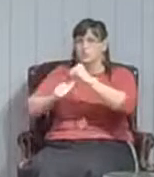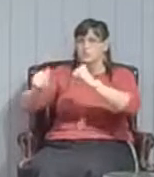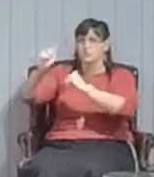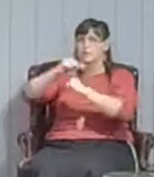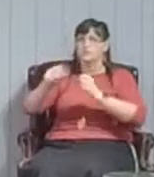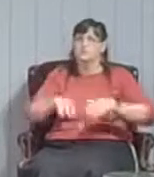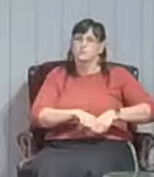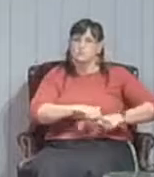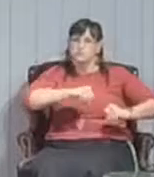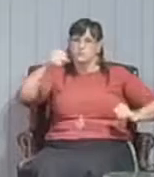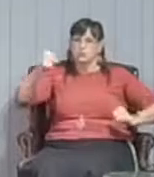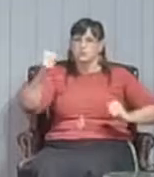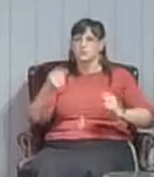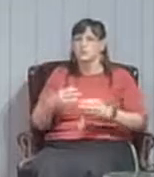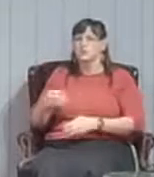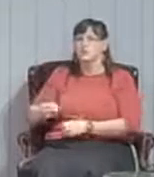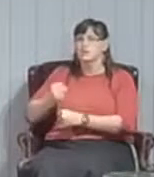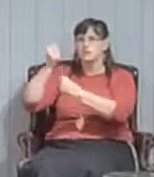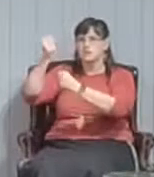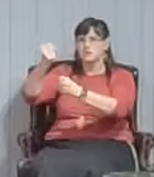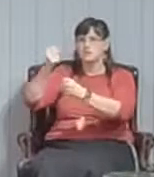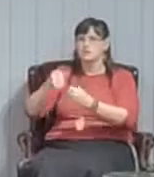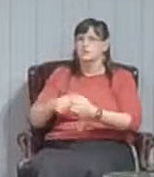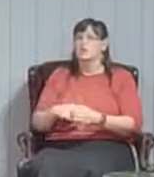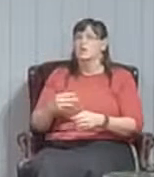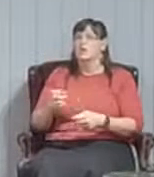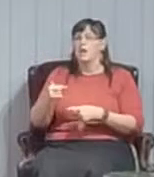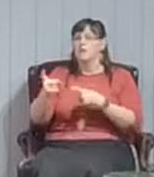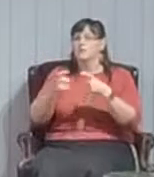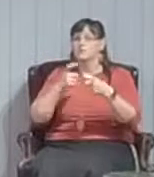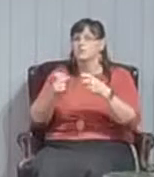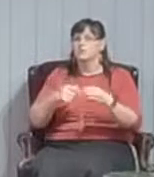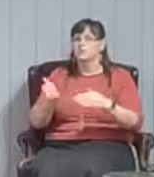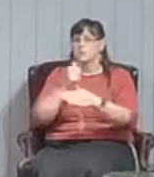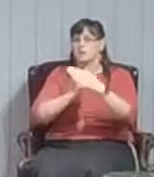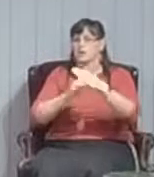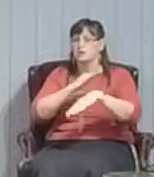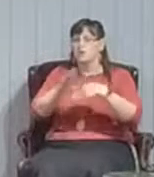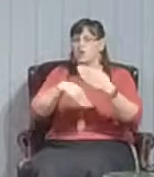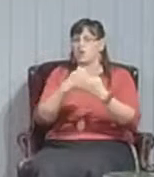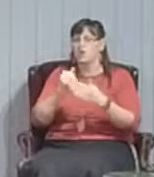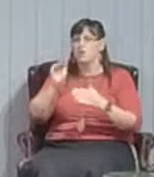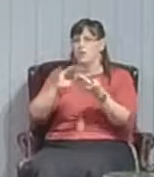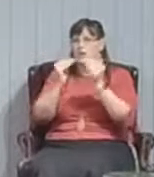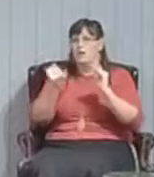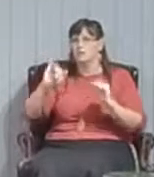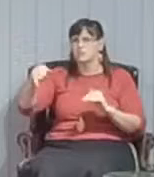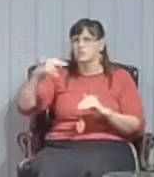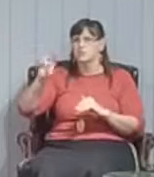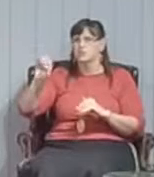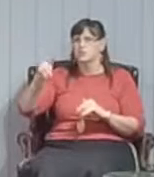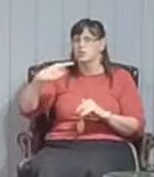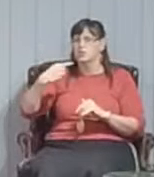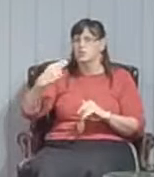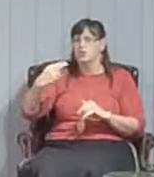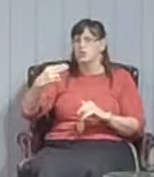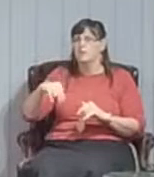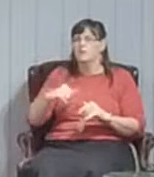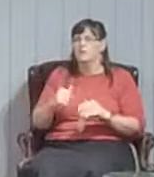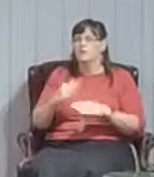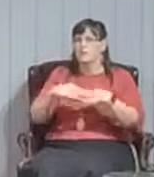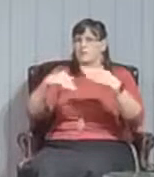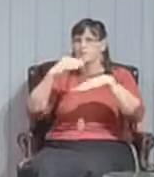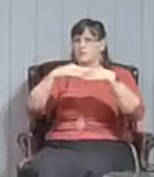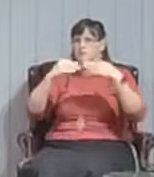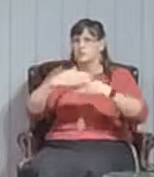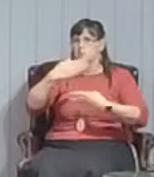habergeons, and the rulers were behind all the house of Judah, and they which builded on the wall, and they that bear burdens with those